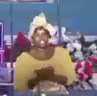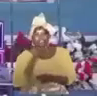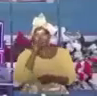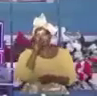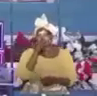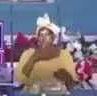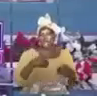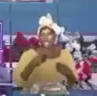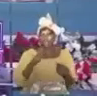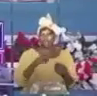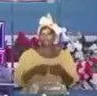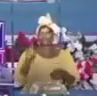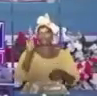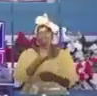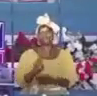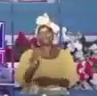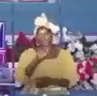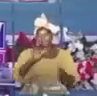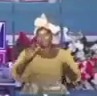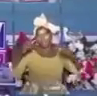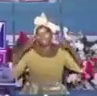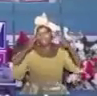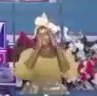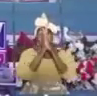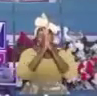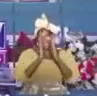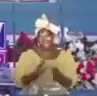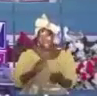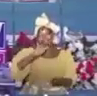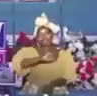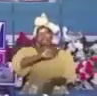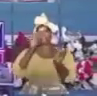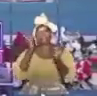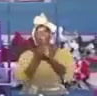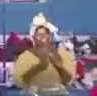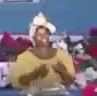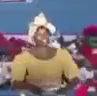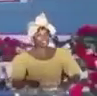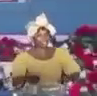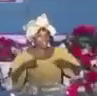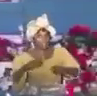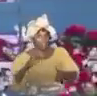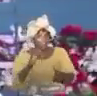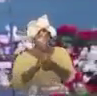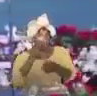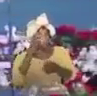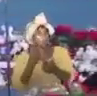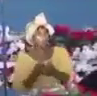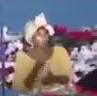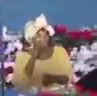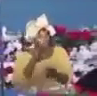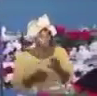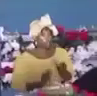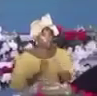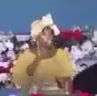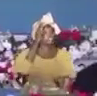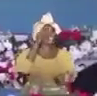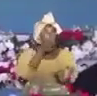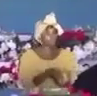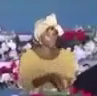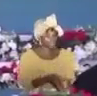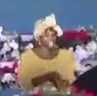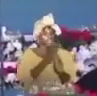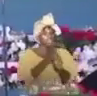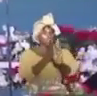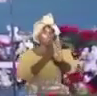use the weapon of prayer to create your own reality. Otherwise, get set to join a long queue that may never move.